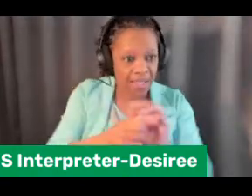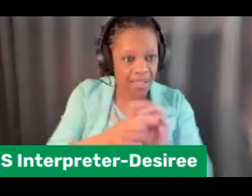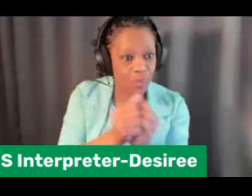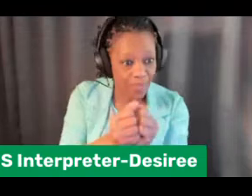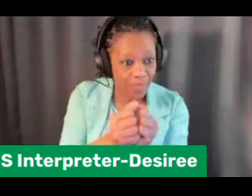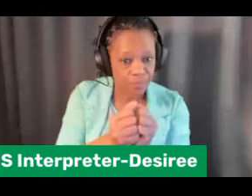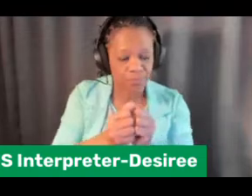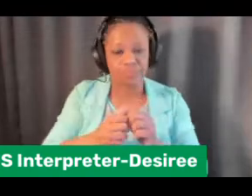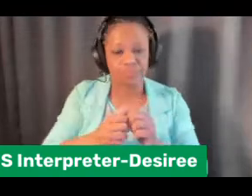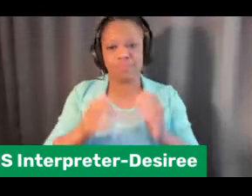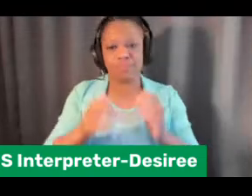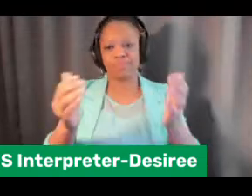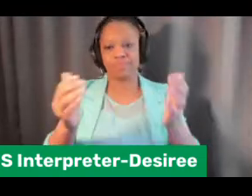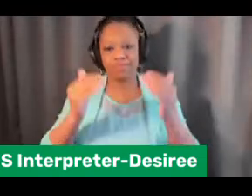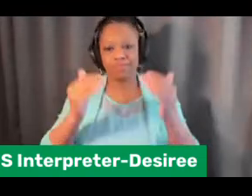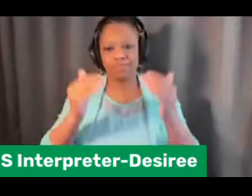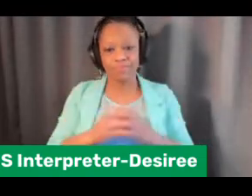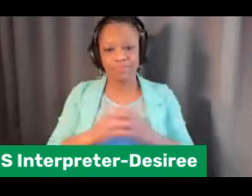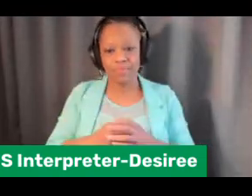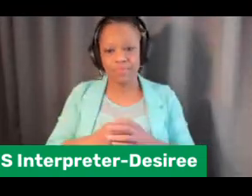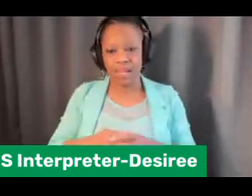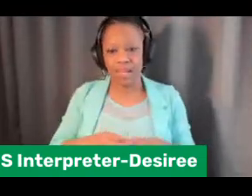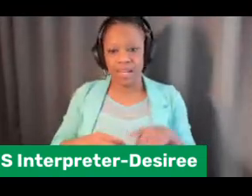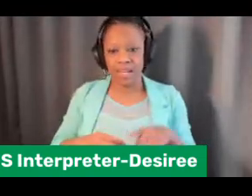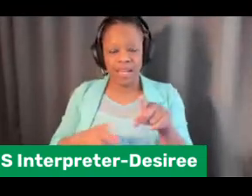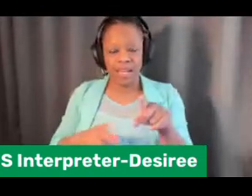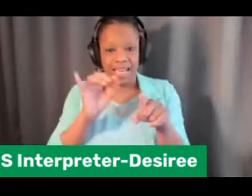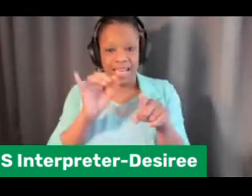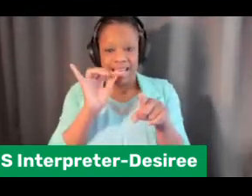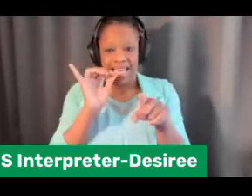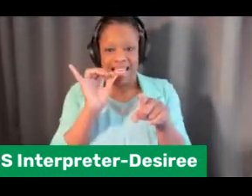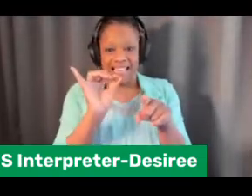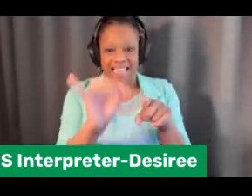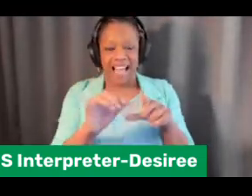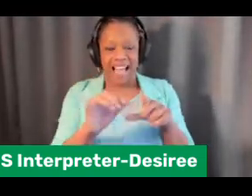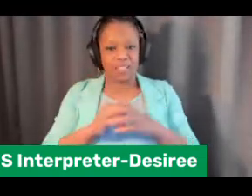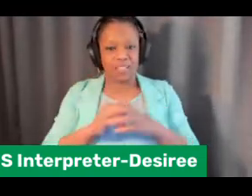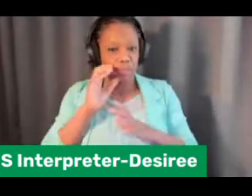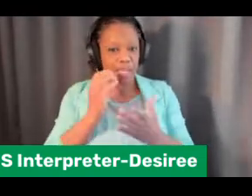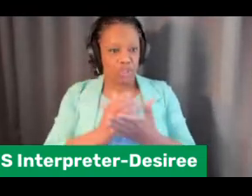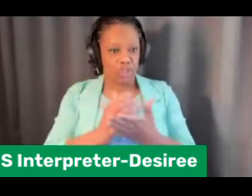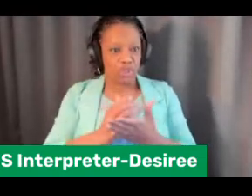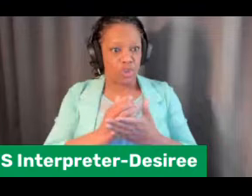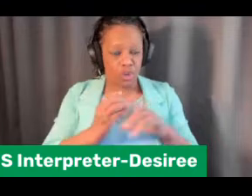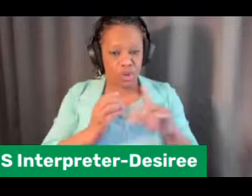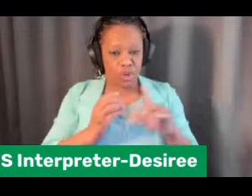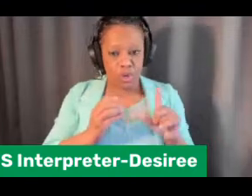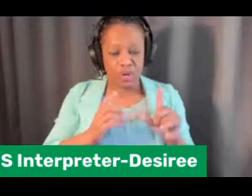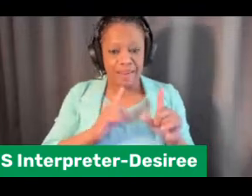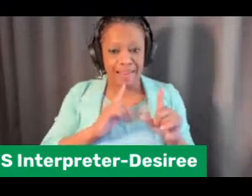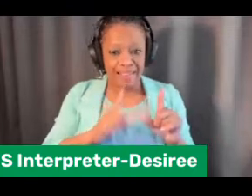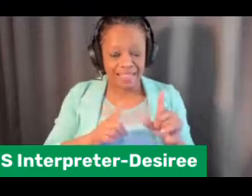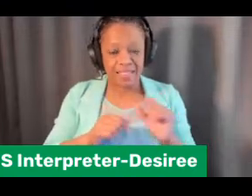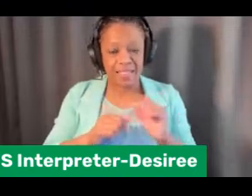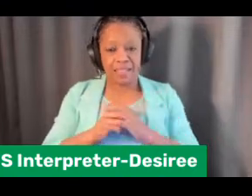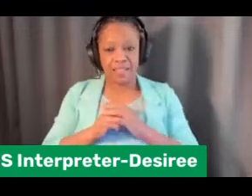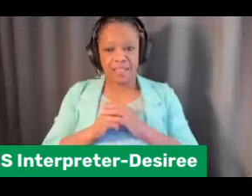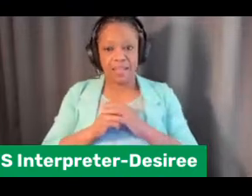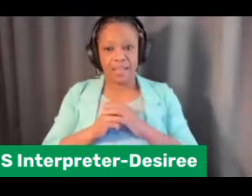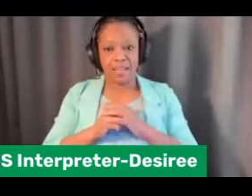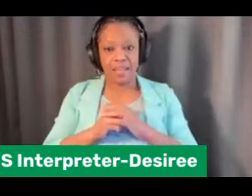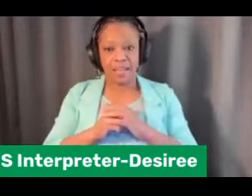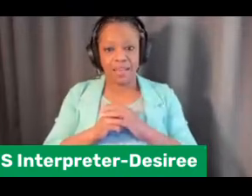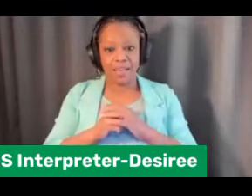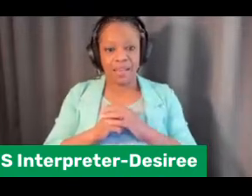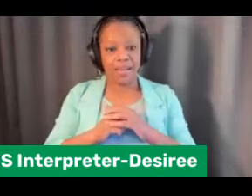This is not a flashback to your undergrad in college. This is actually a